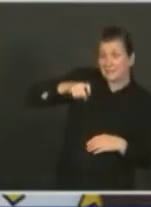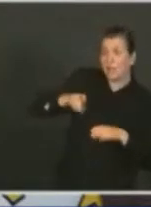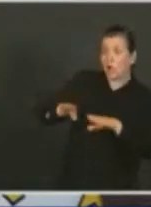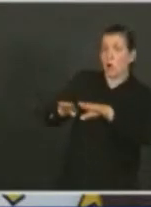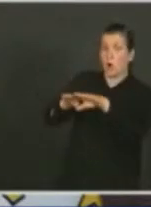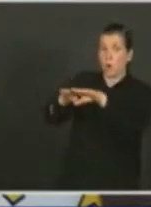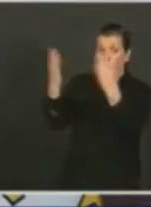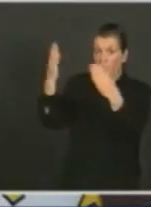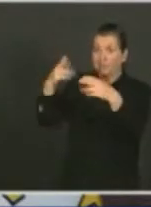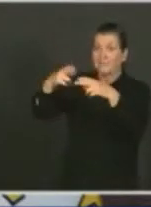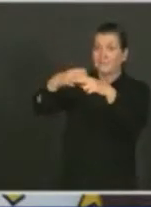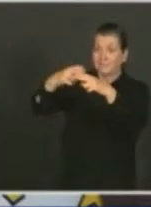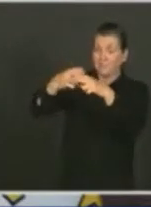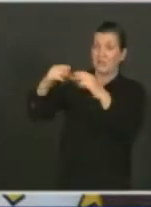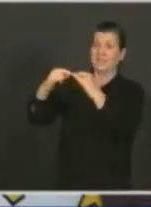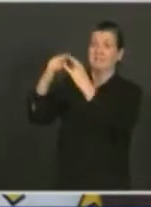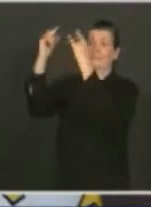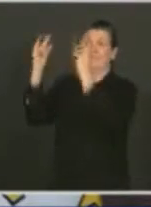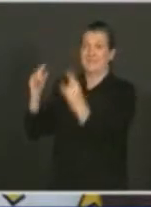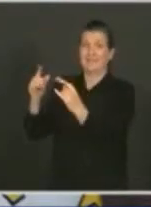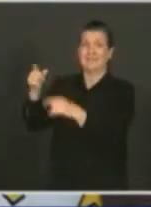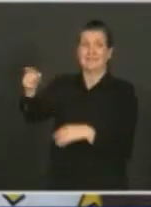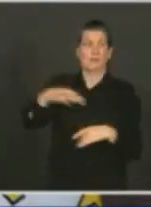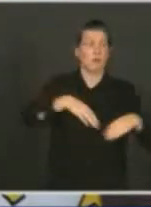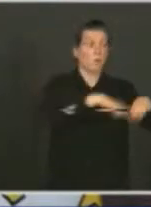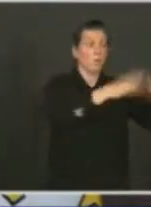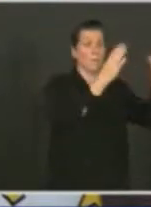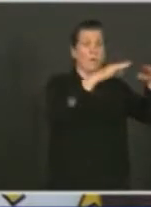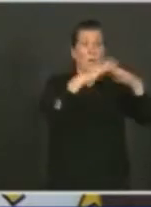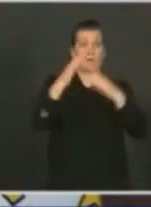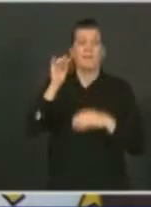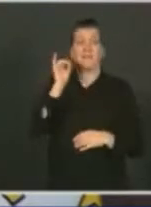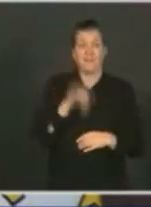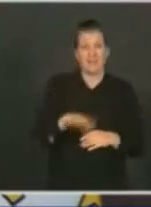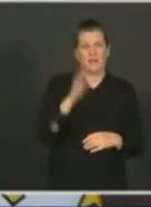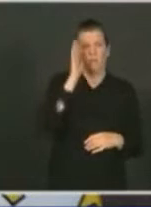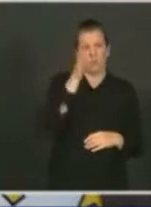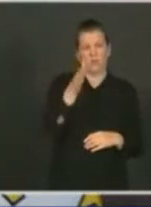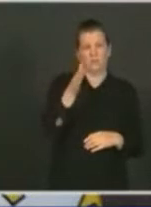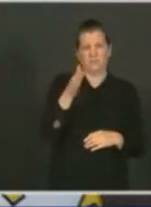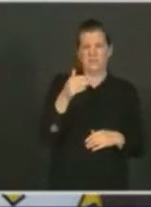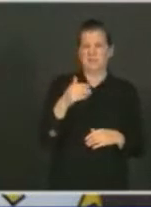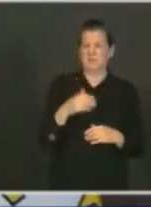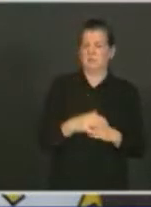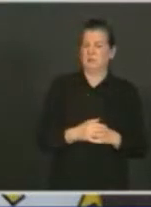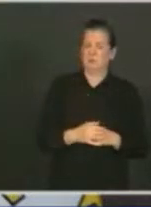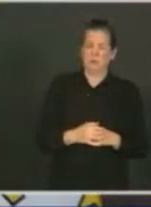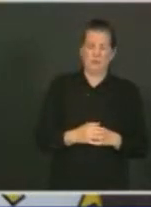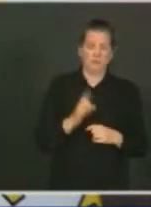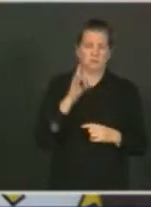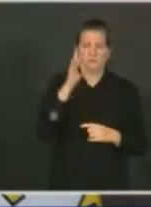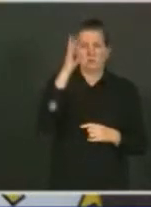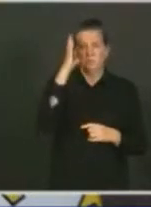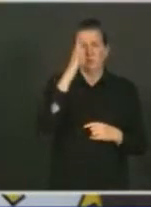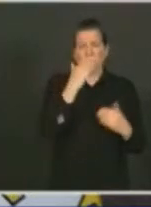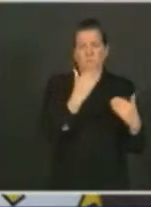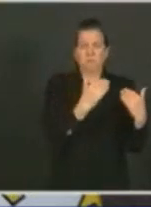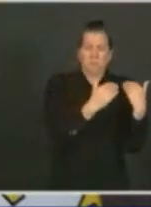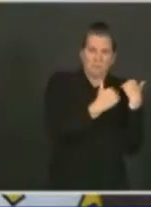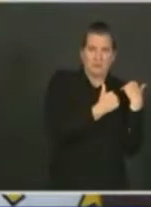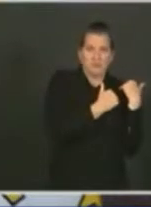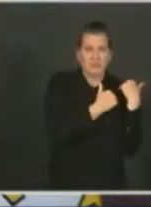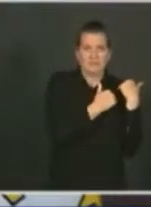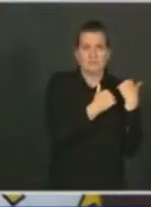weeks. It will be a tremendous effort to operate this field hospital, but the state is prepared and Care New England is